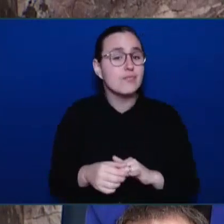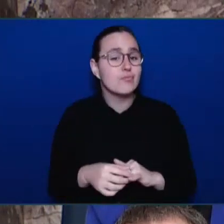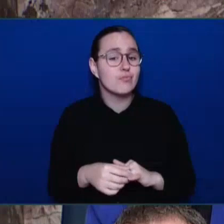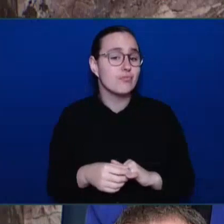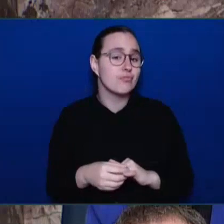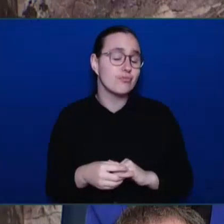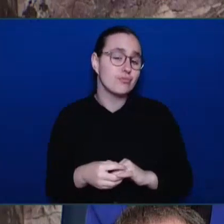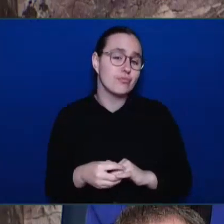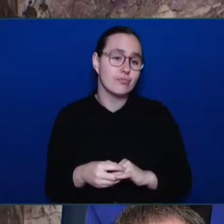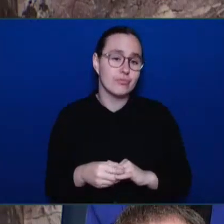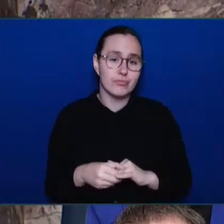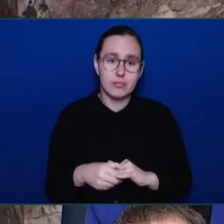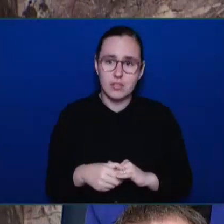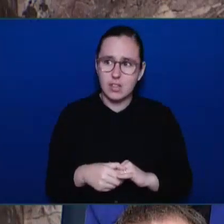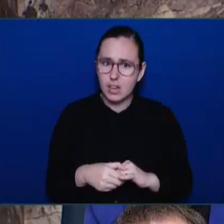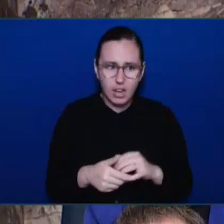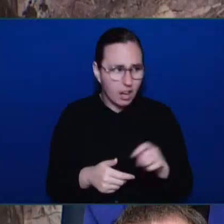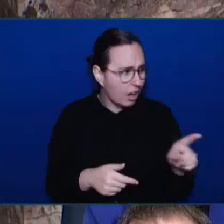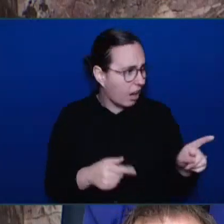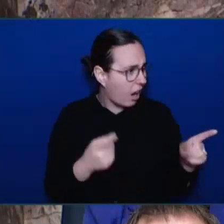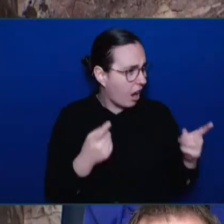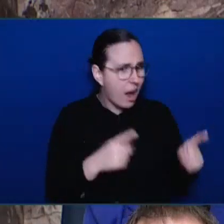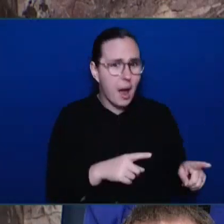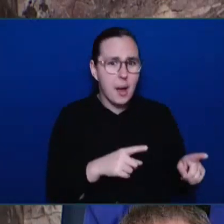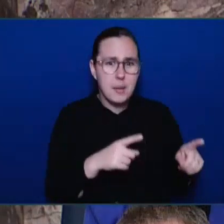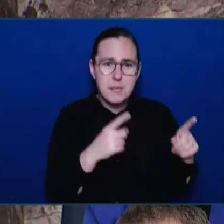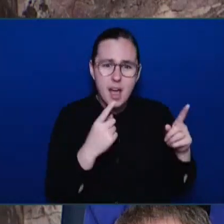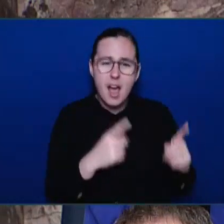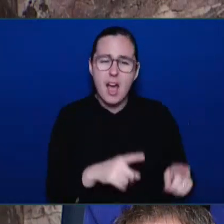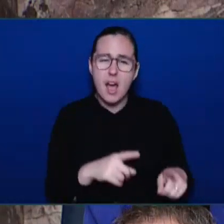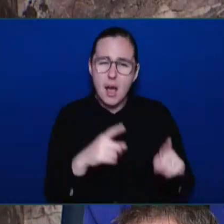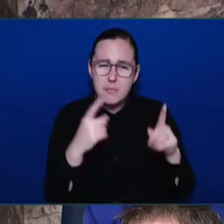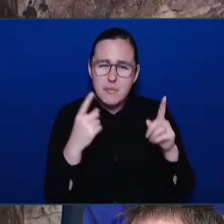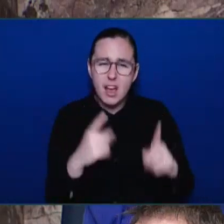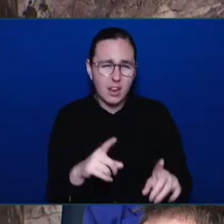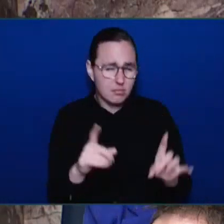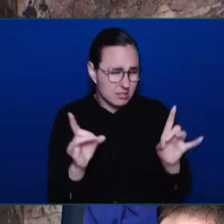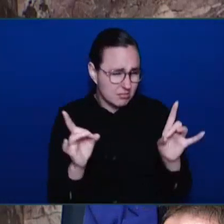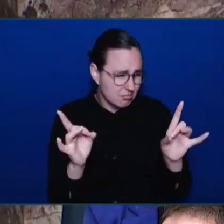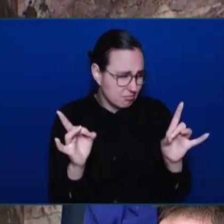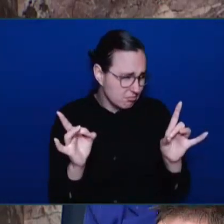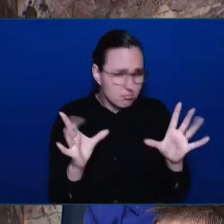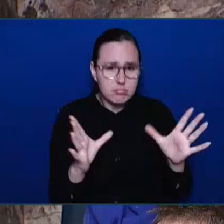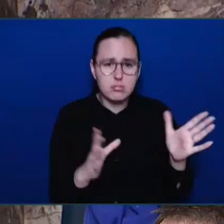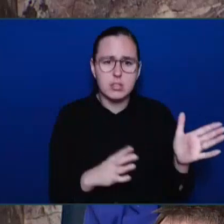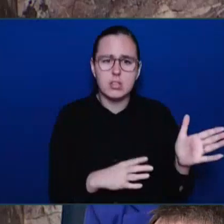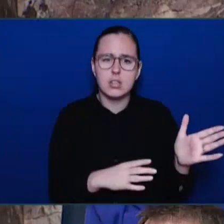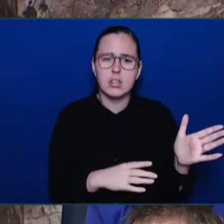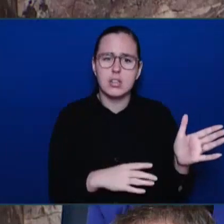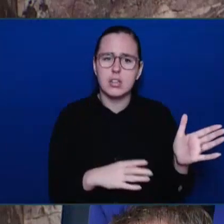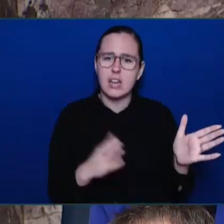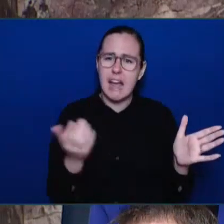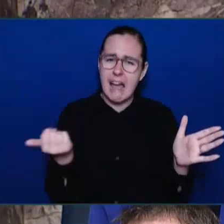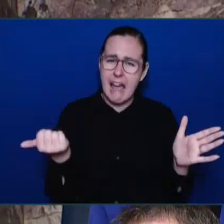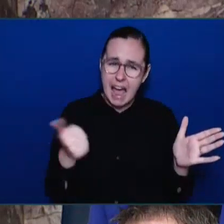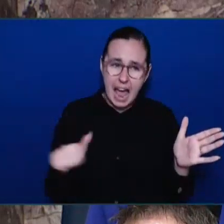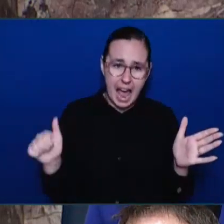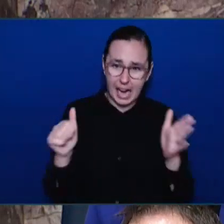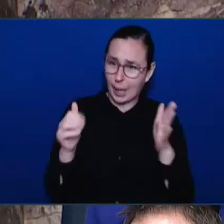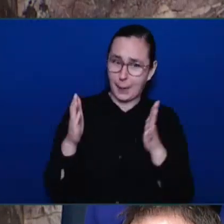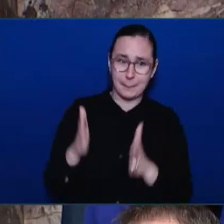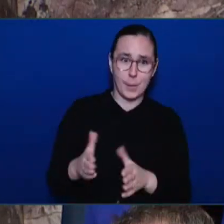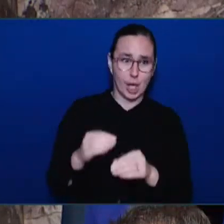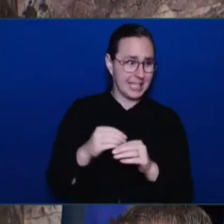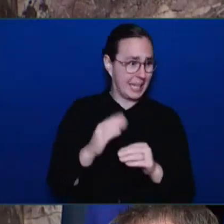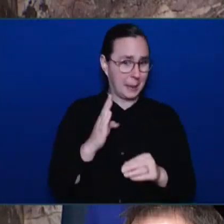does this Premier expect anyone in British Columbia to believe a word he says when he sat there